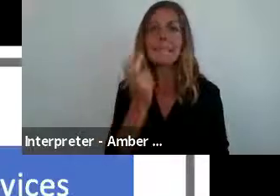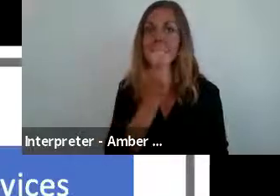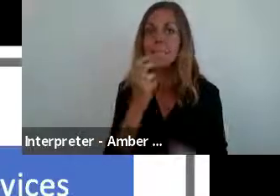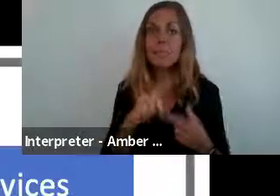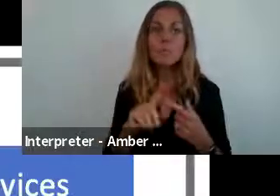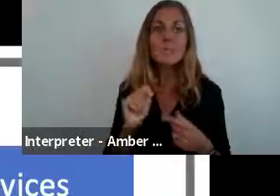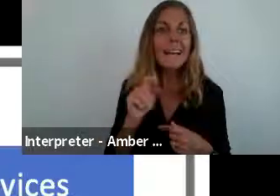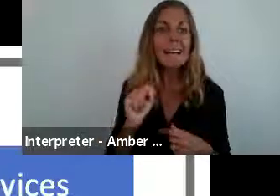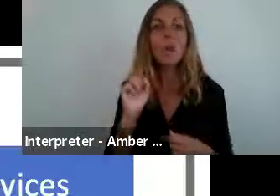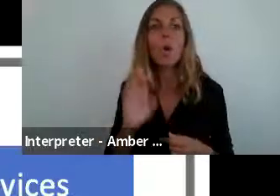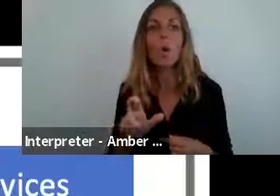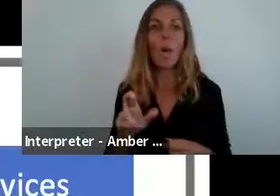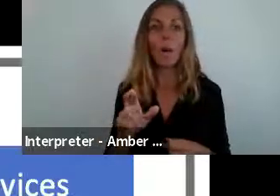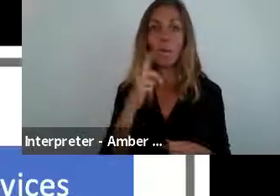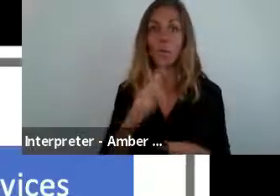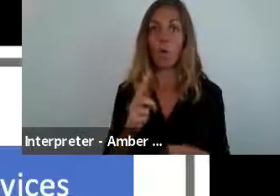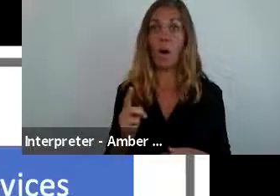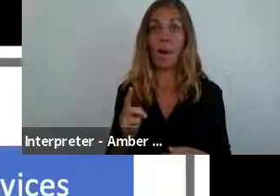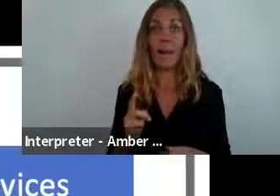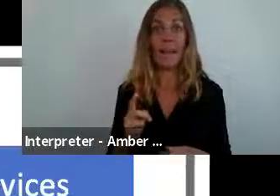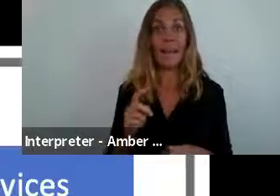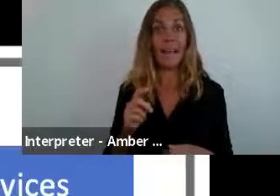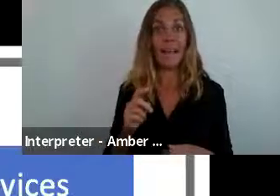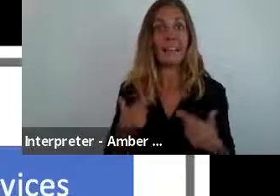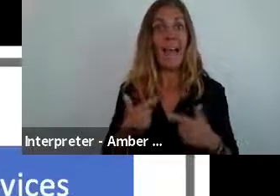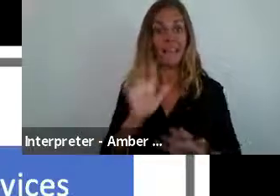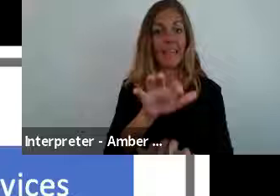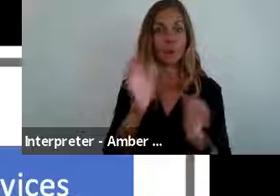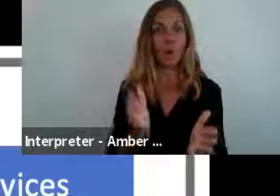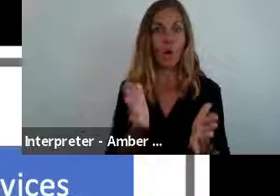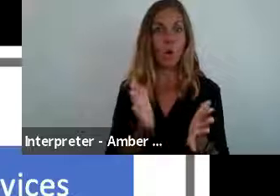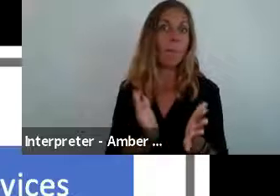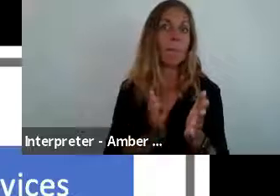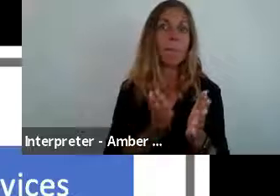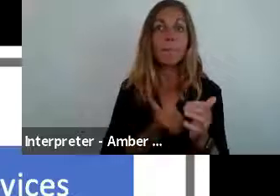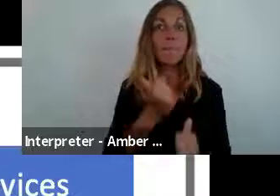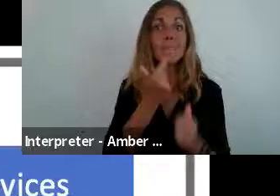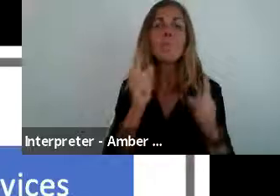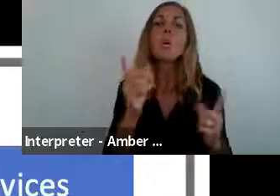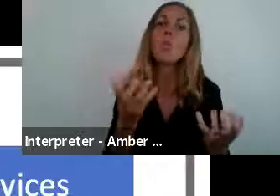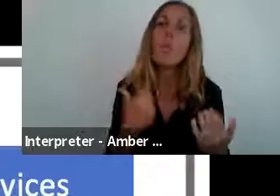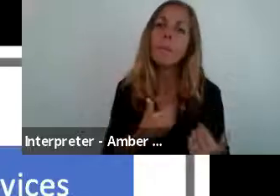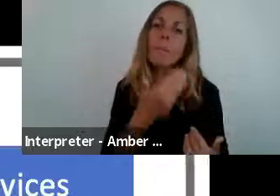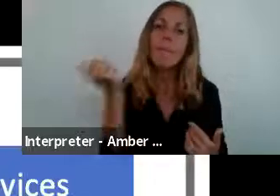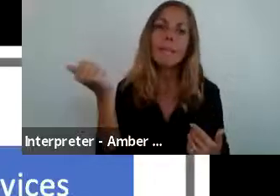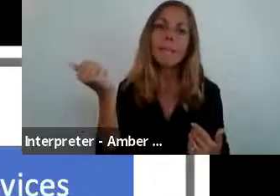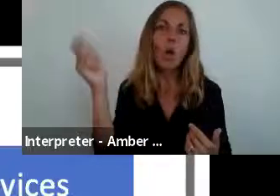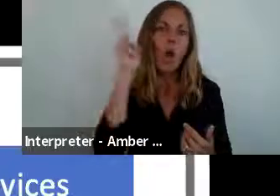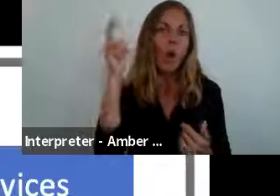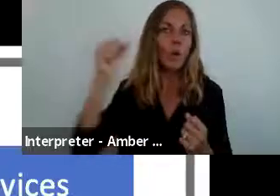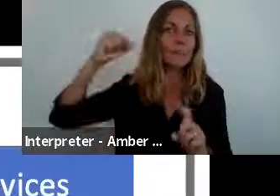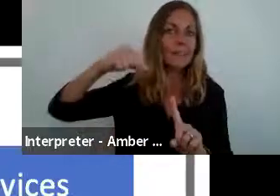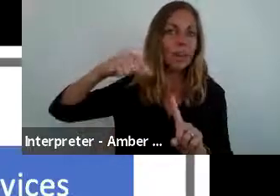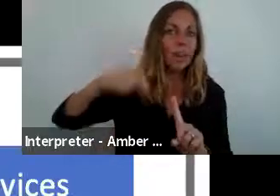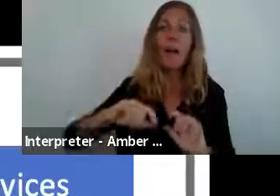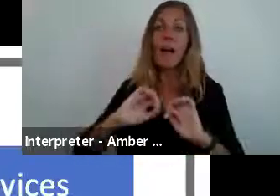a live captioner to be able to be the most successful, you want to have the best audio signal. And the way to achieve that